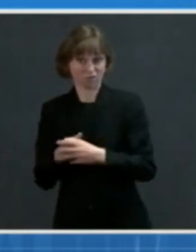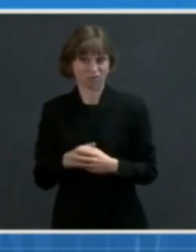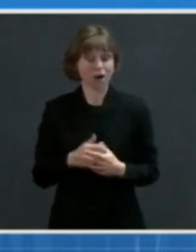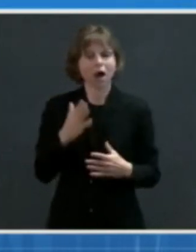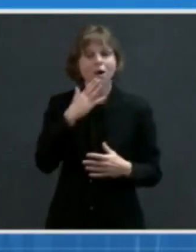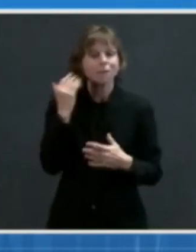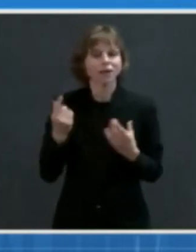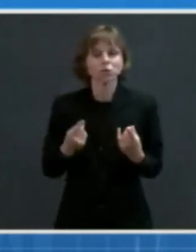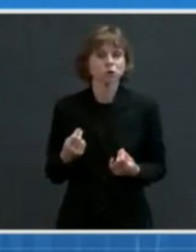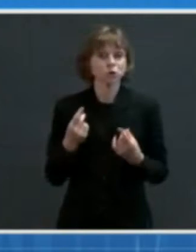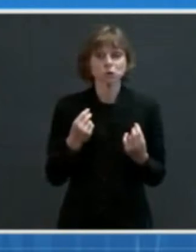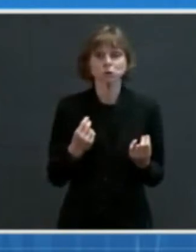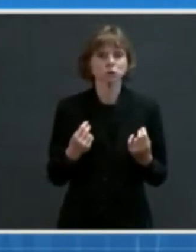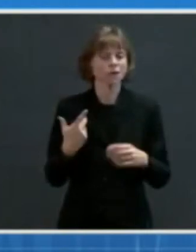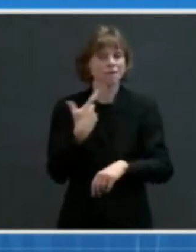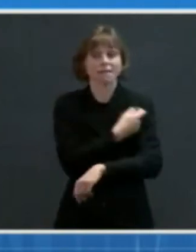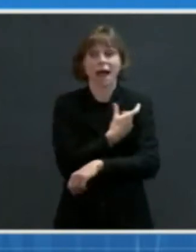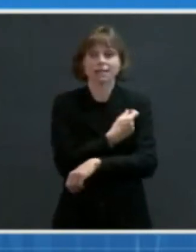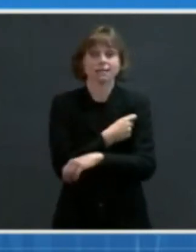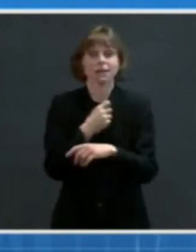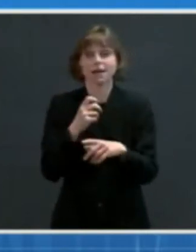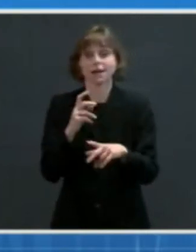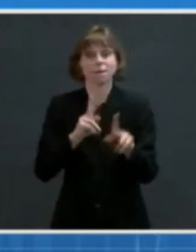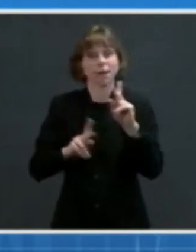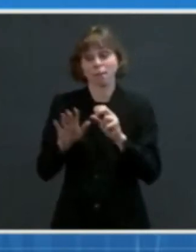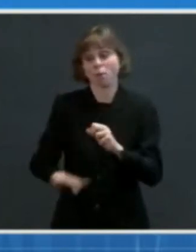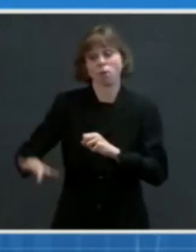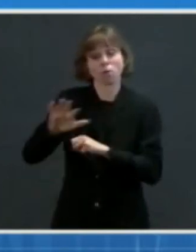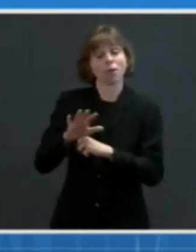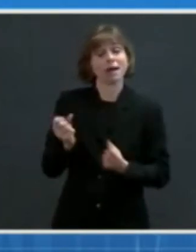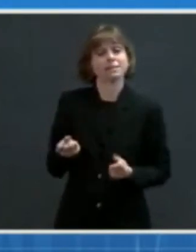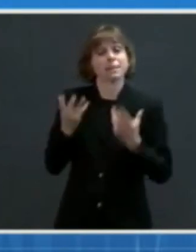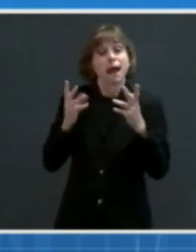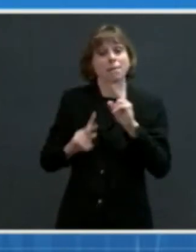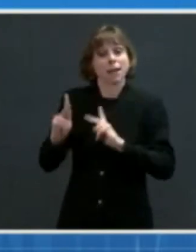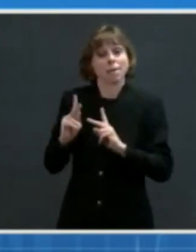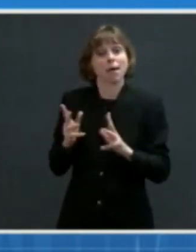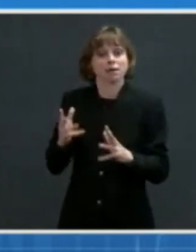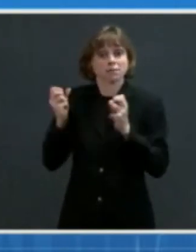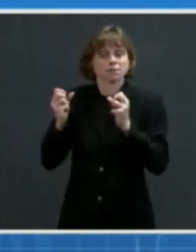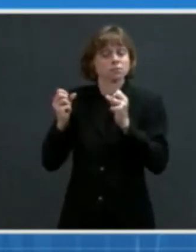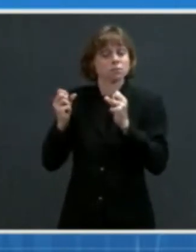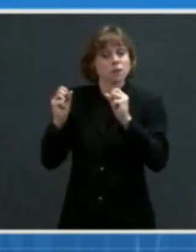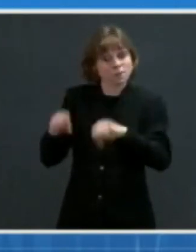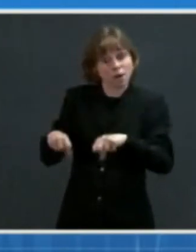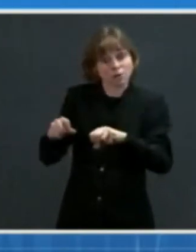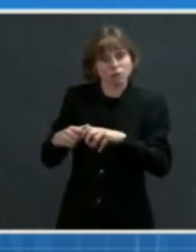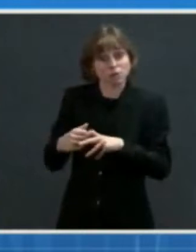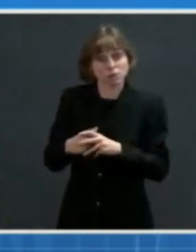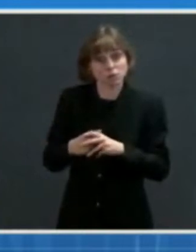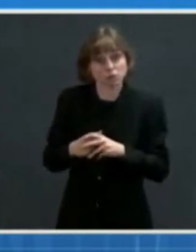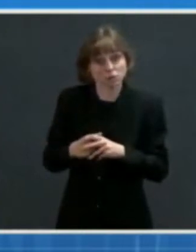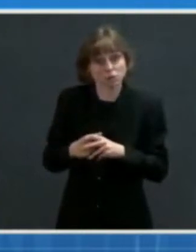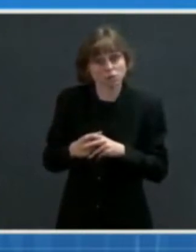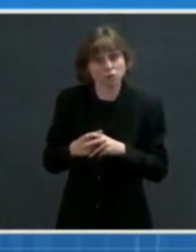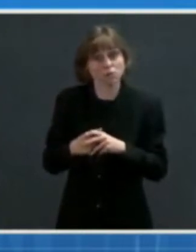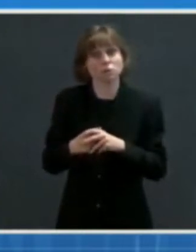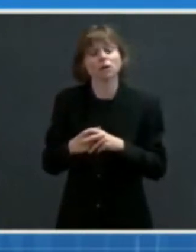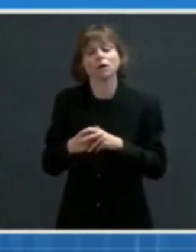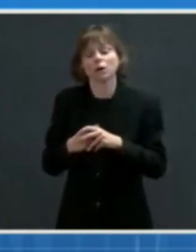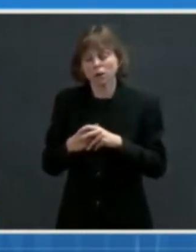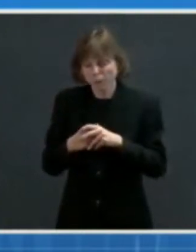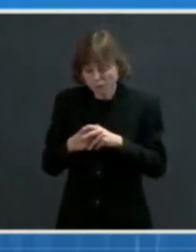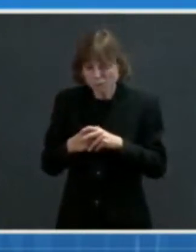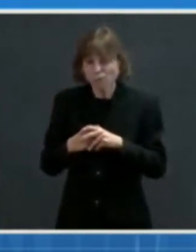vaccinated as quickly as possible and as many people as possible you have to get your scientists and your public